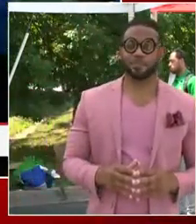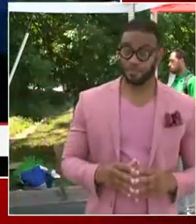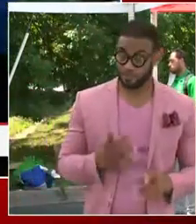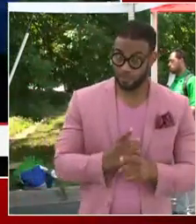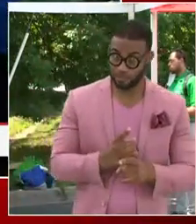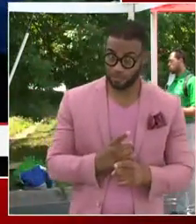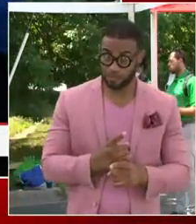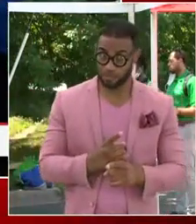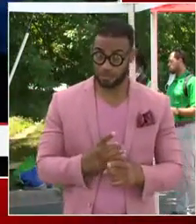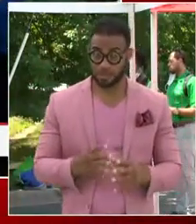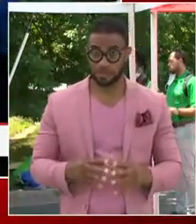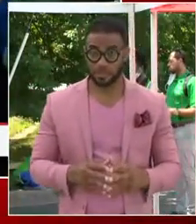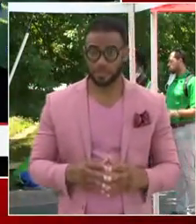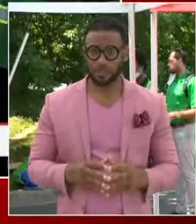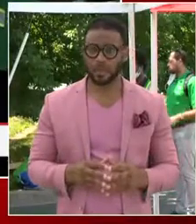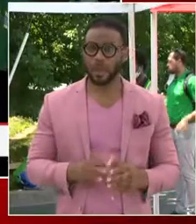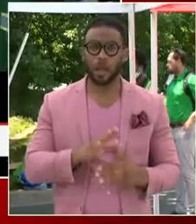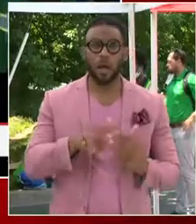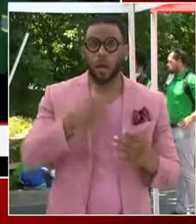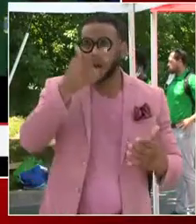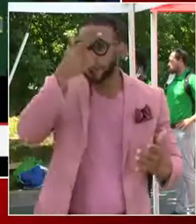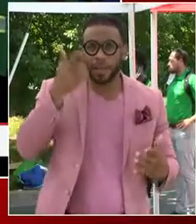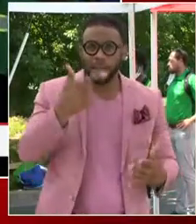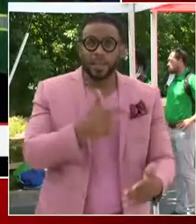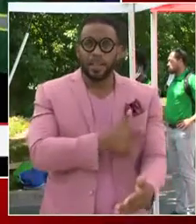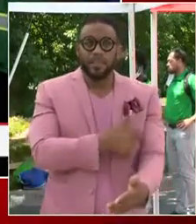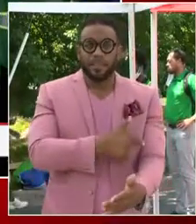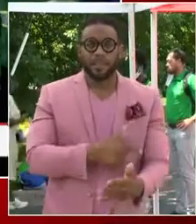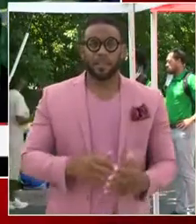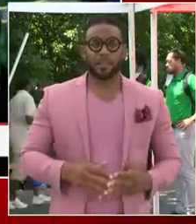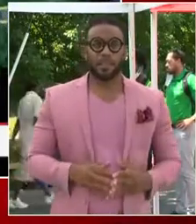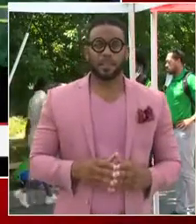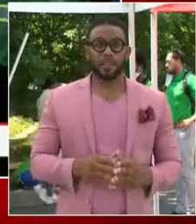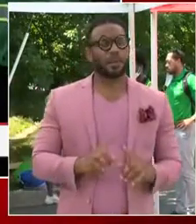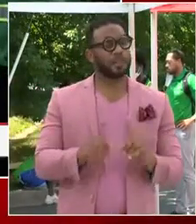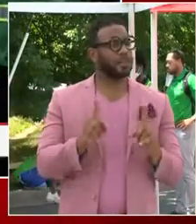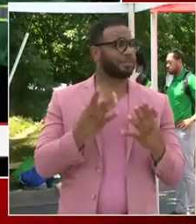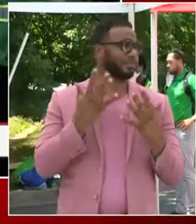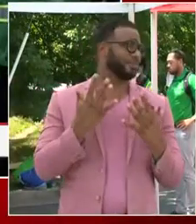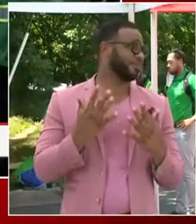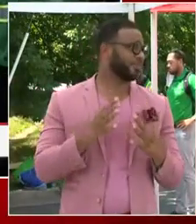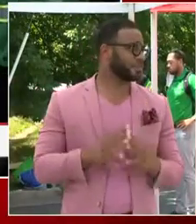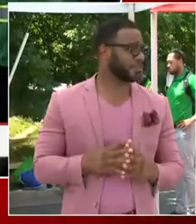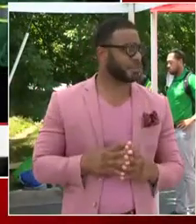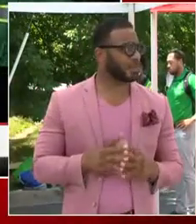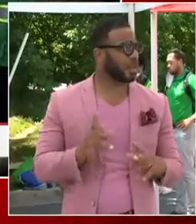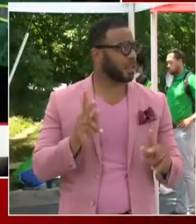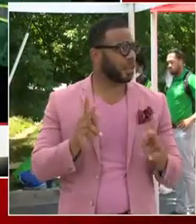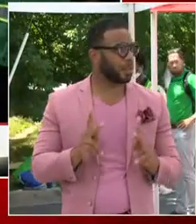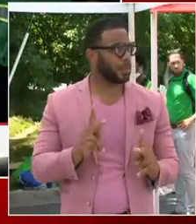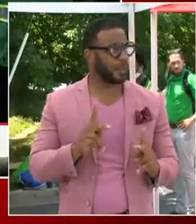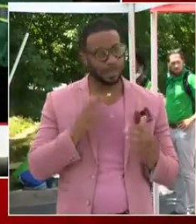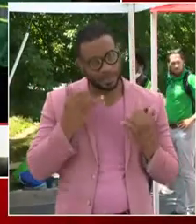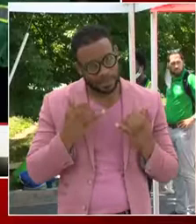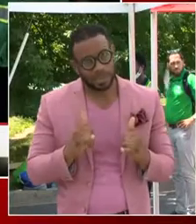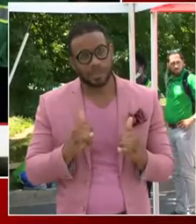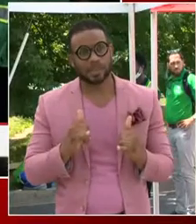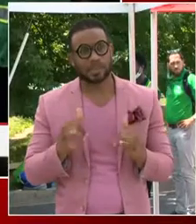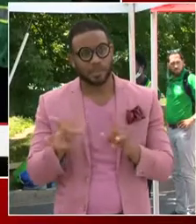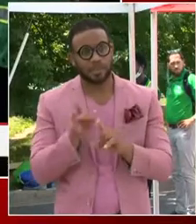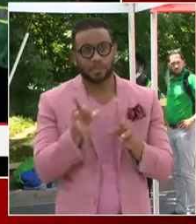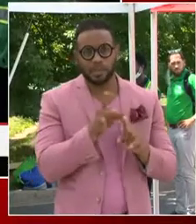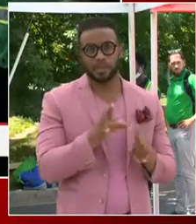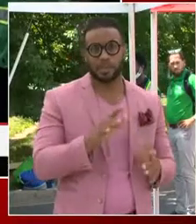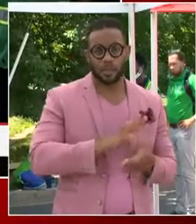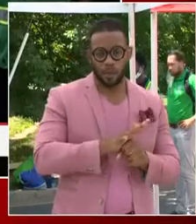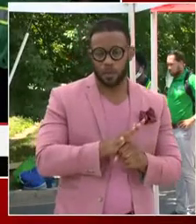Right? And it's all because of the vaccine. But unfortunately, people are still getting COVID in our